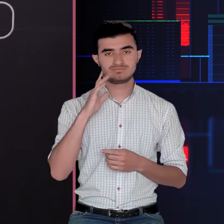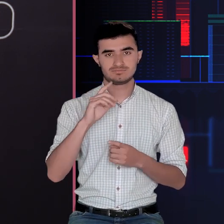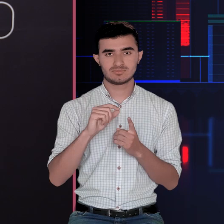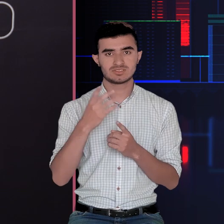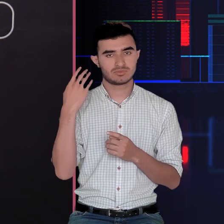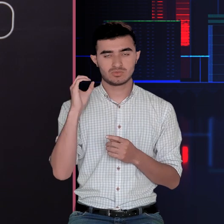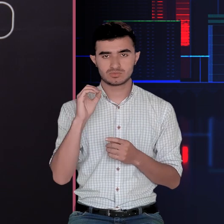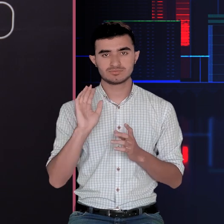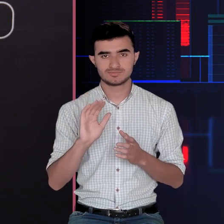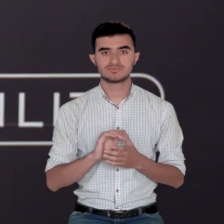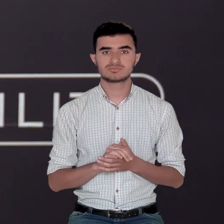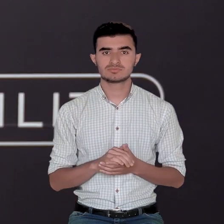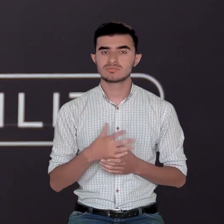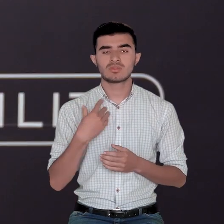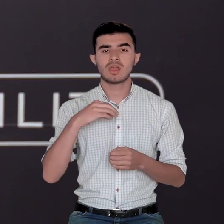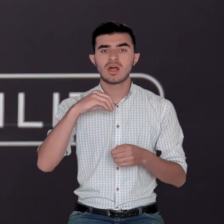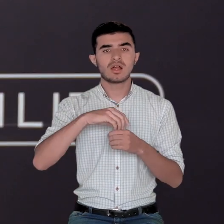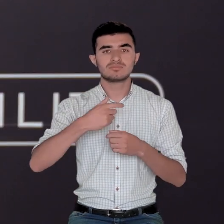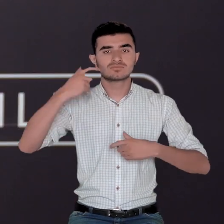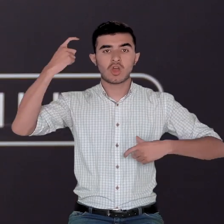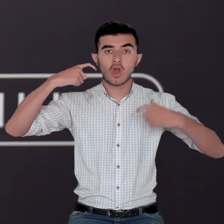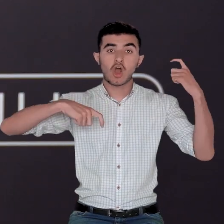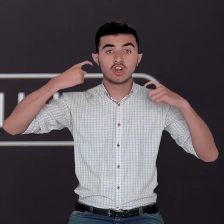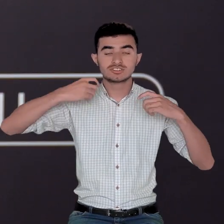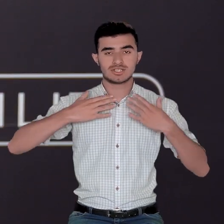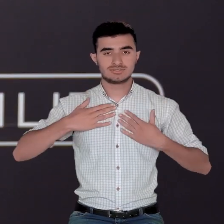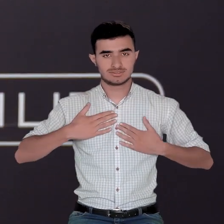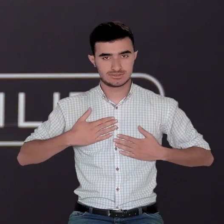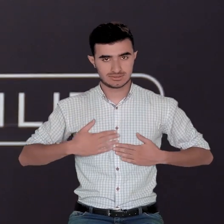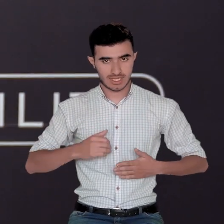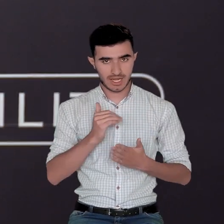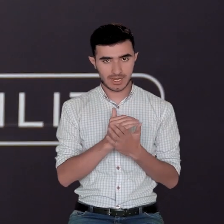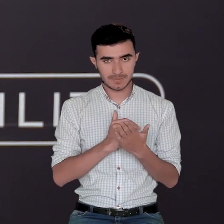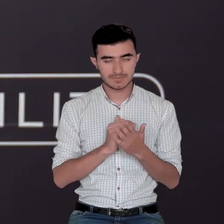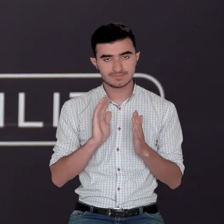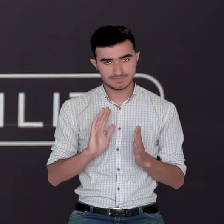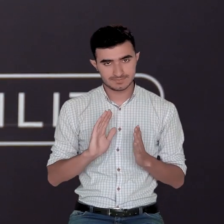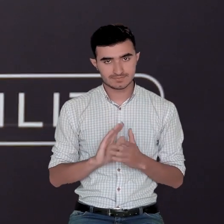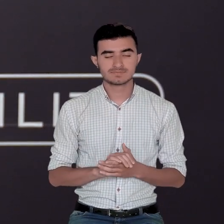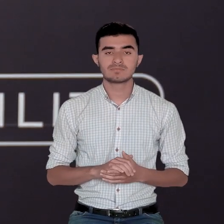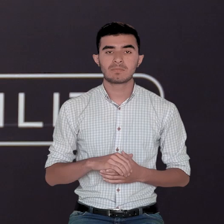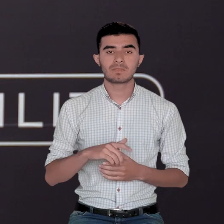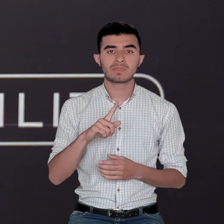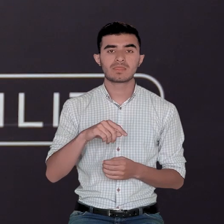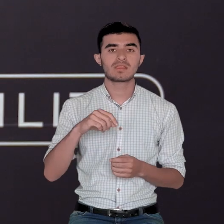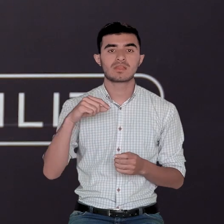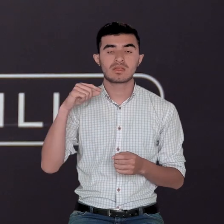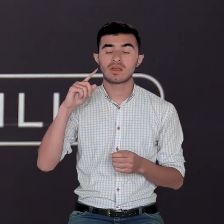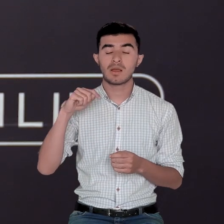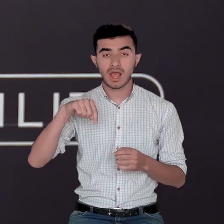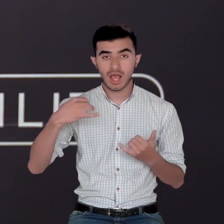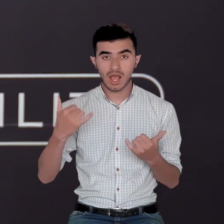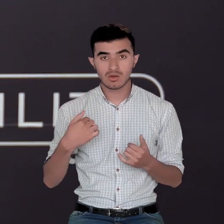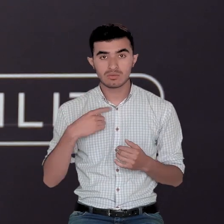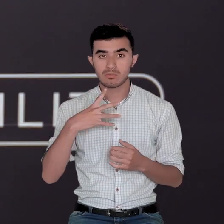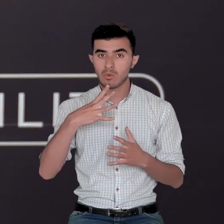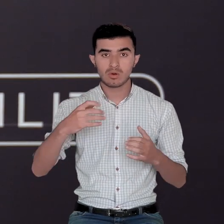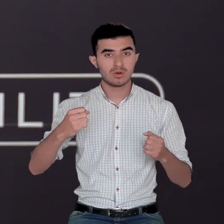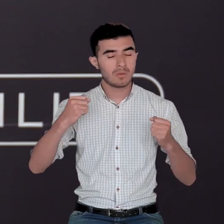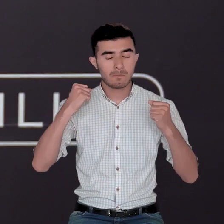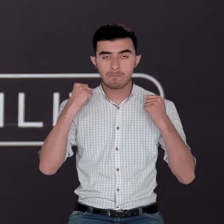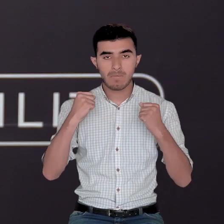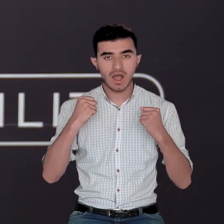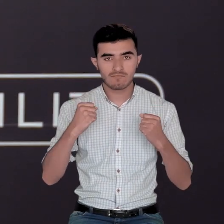here. It is an Australian therapy, and currently it is one of the most